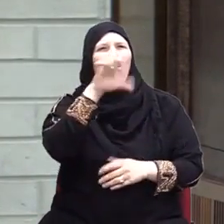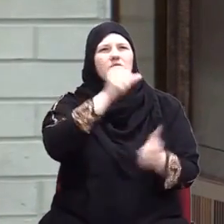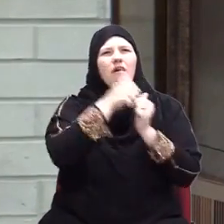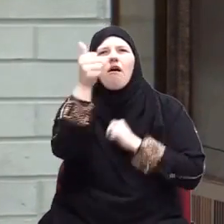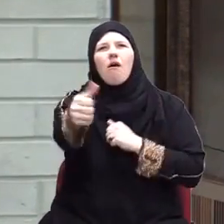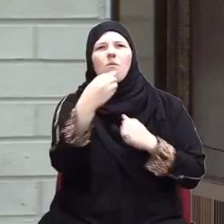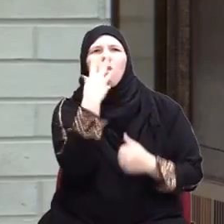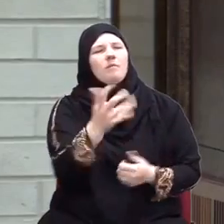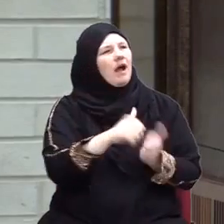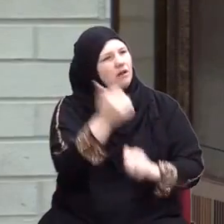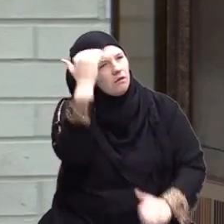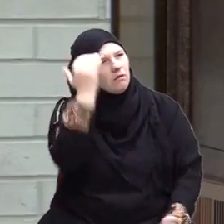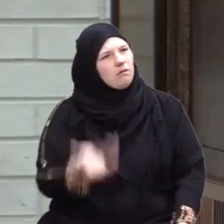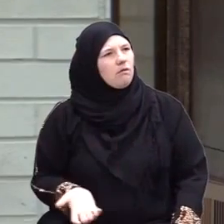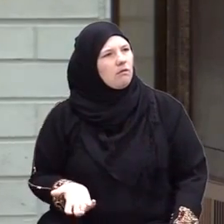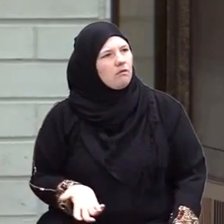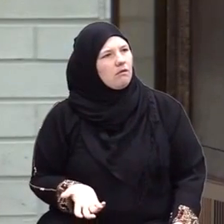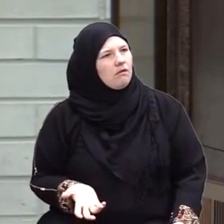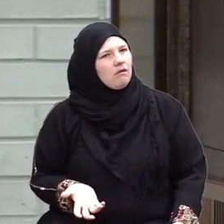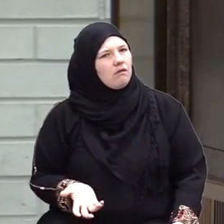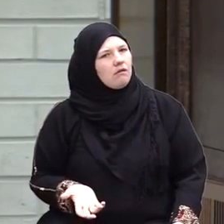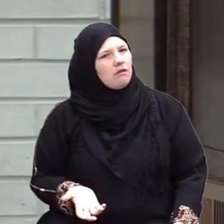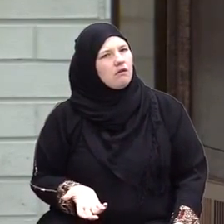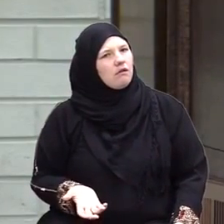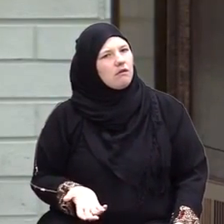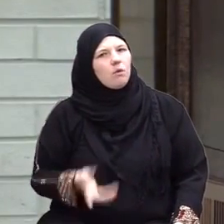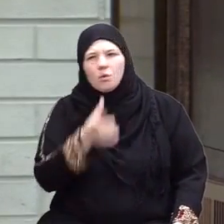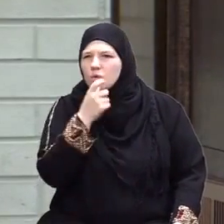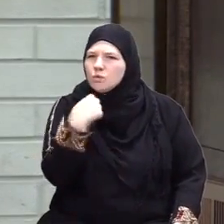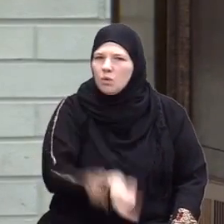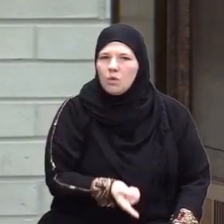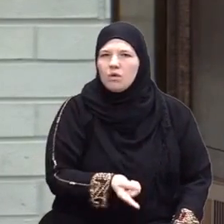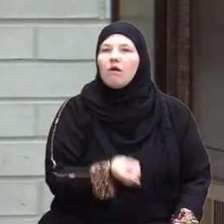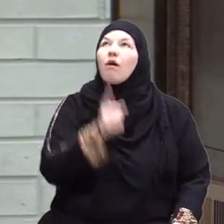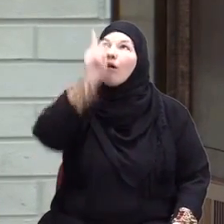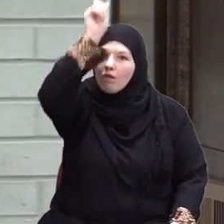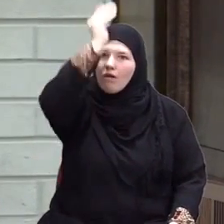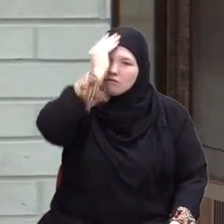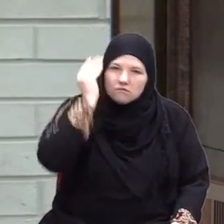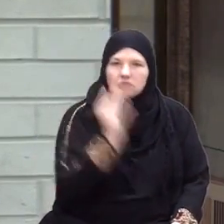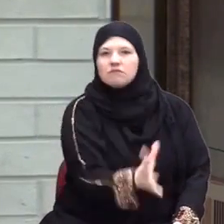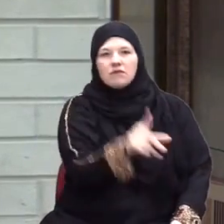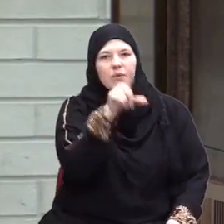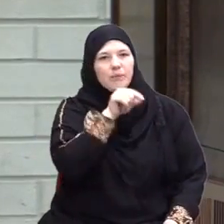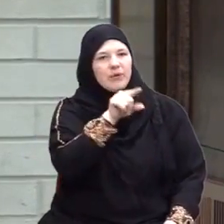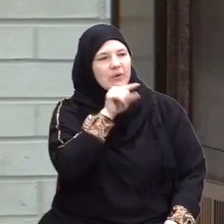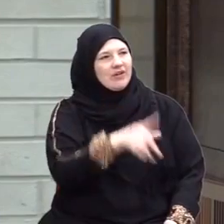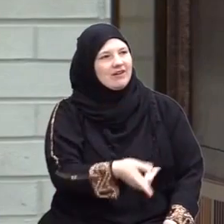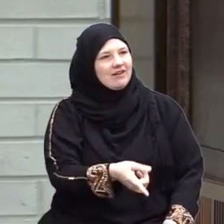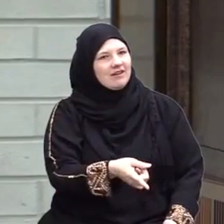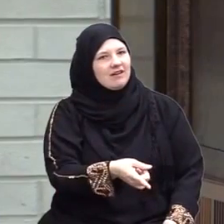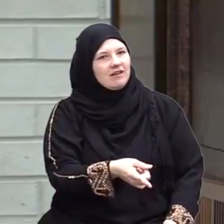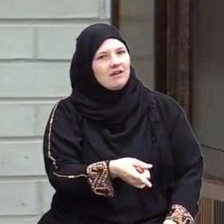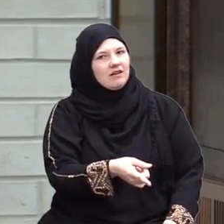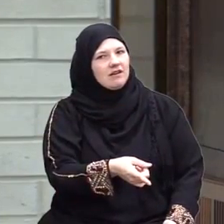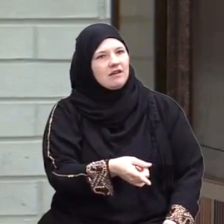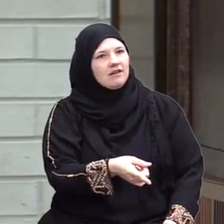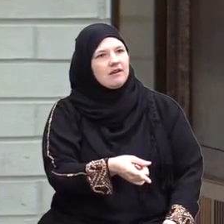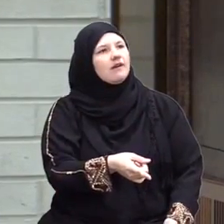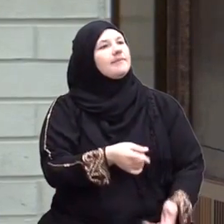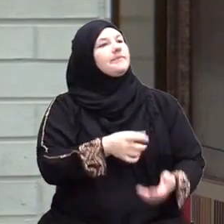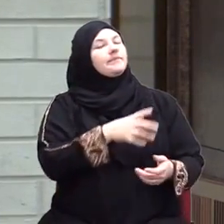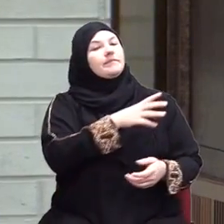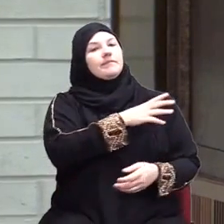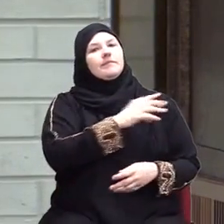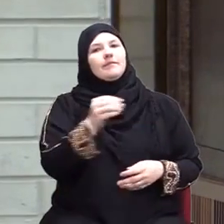in the eyes of Allah. Everything has its own miracle. And if we think, and